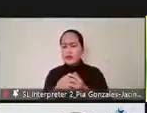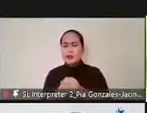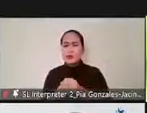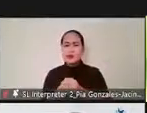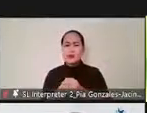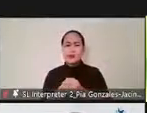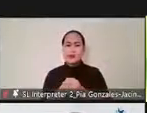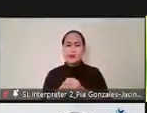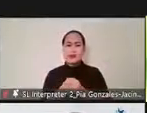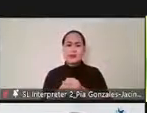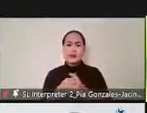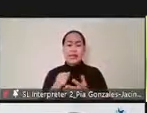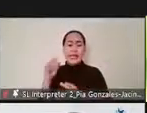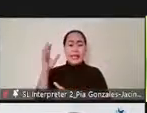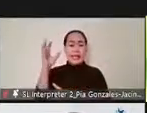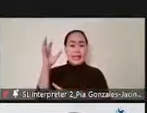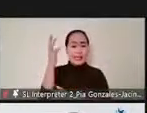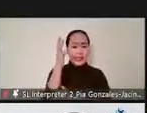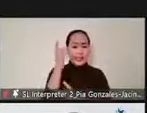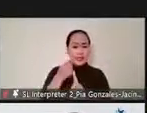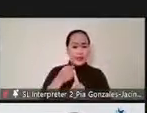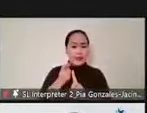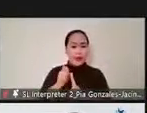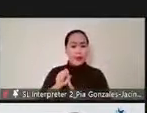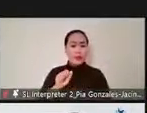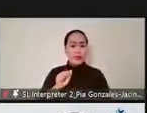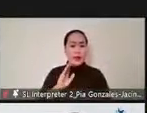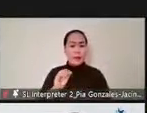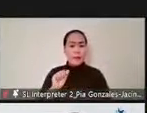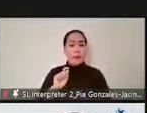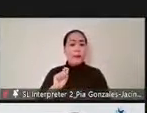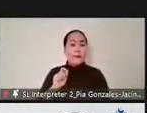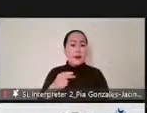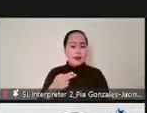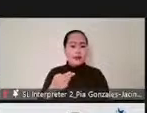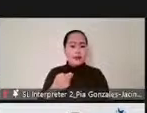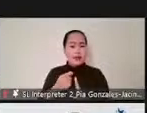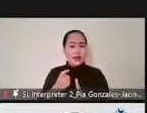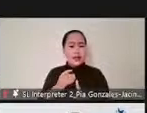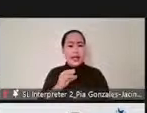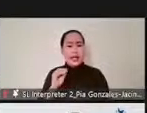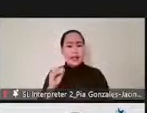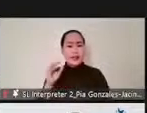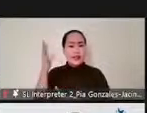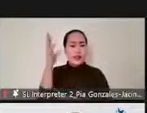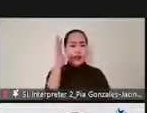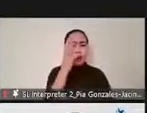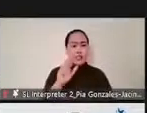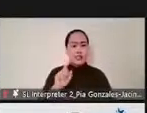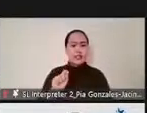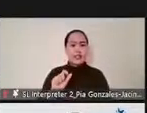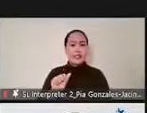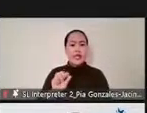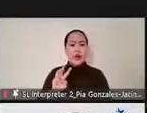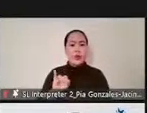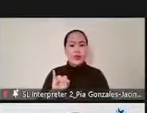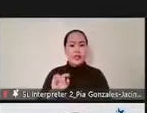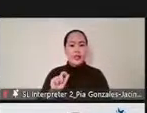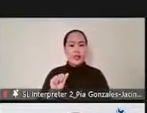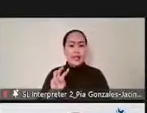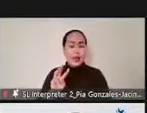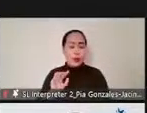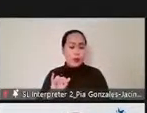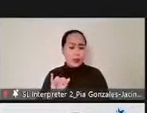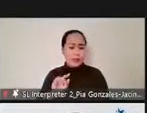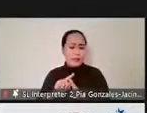the timber or the trees that came from Sabah and forest in Tawi-Tawi. But due